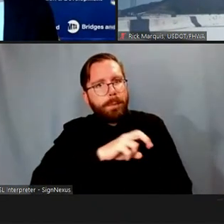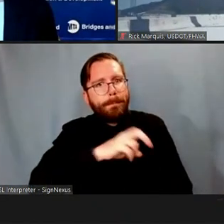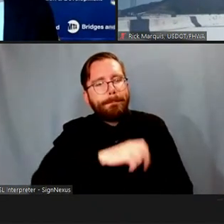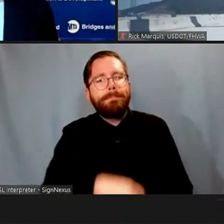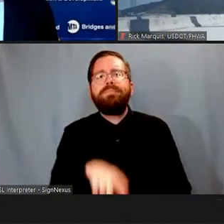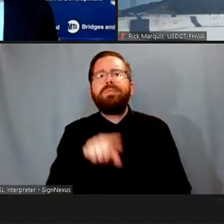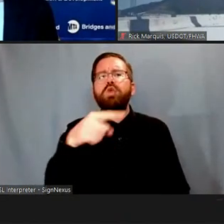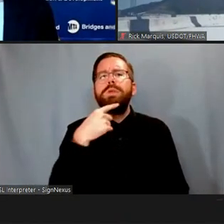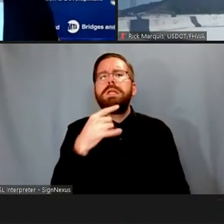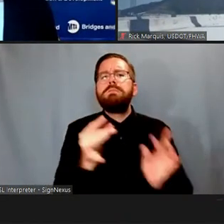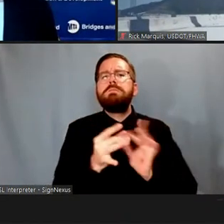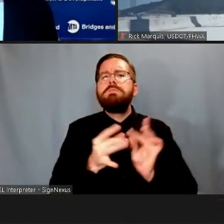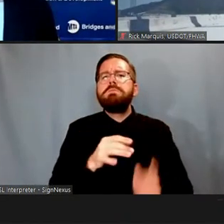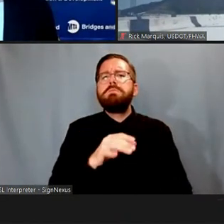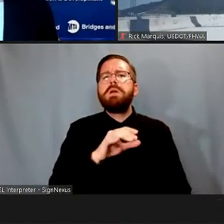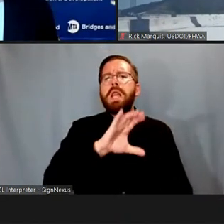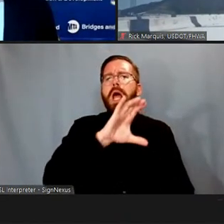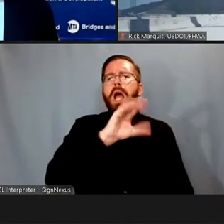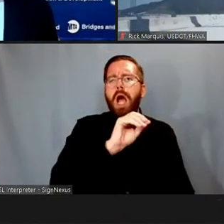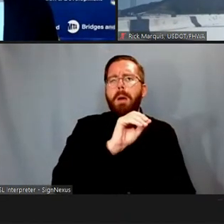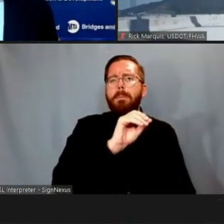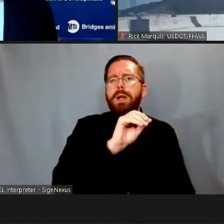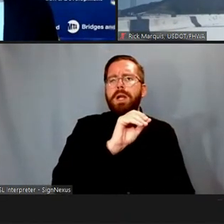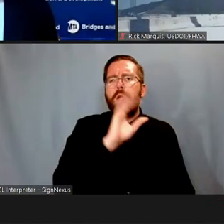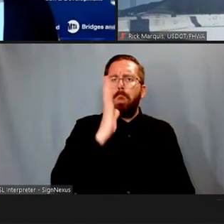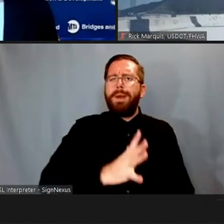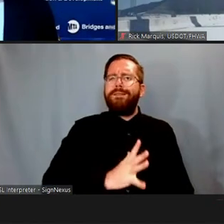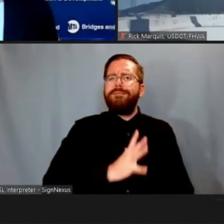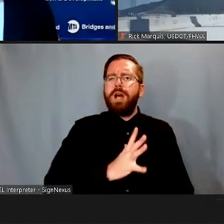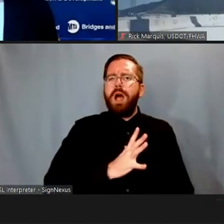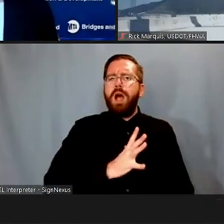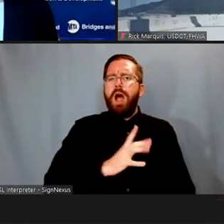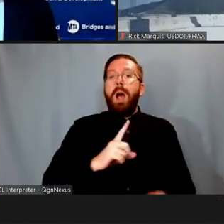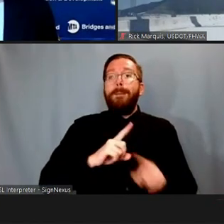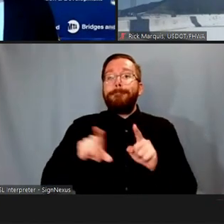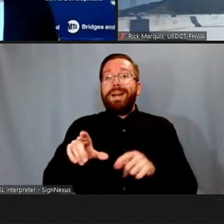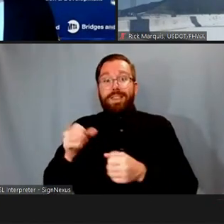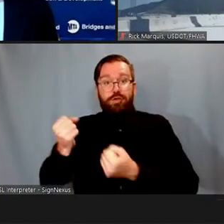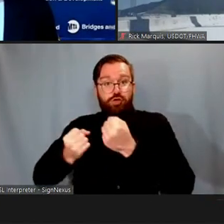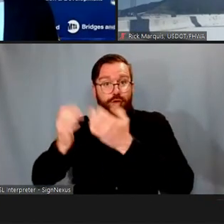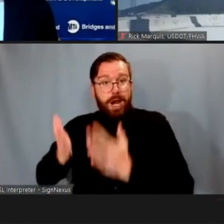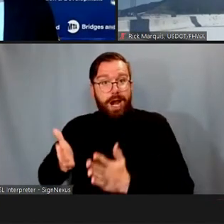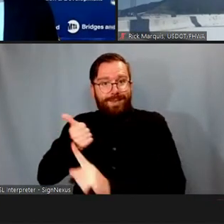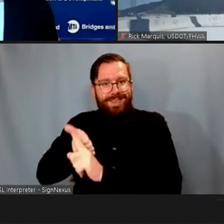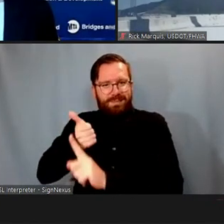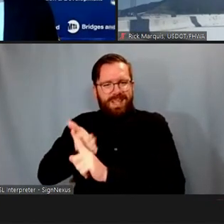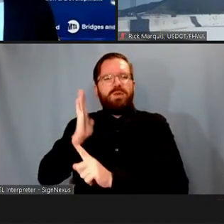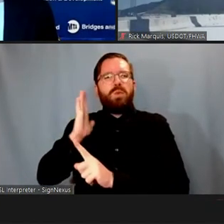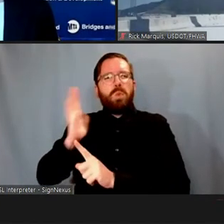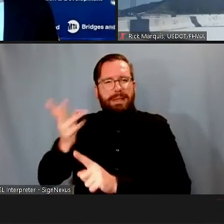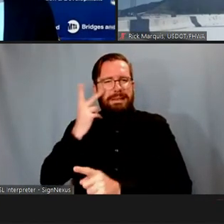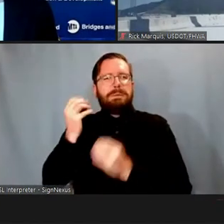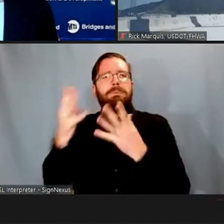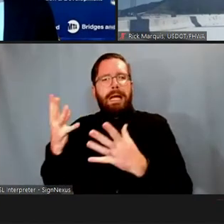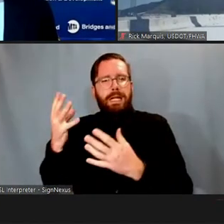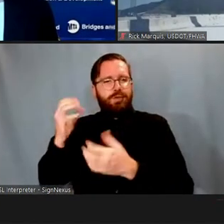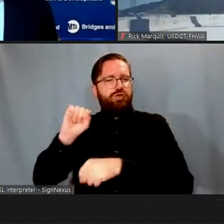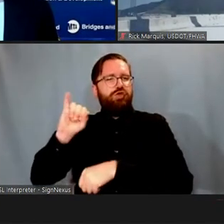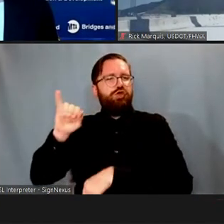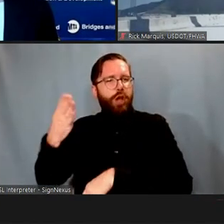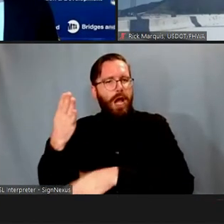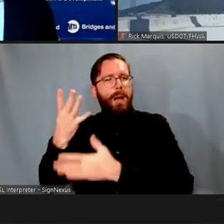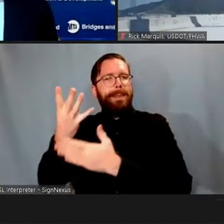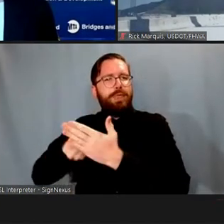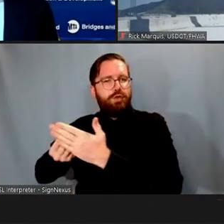drivers that would face massive job losses this industry has still not recovered more than